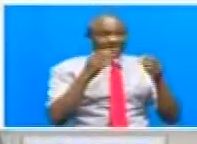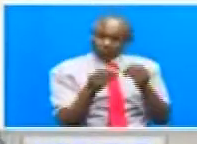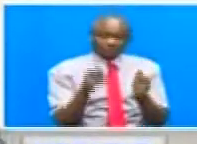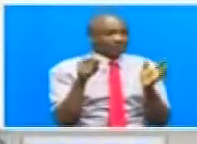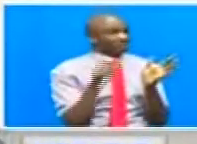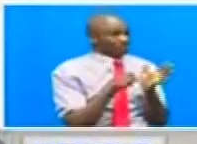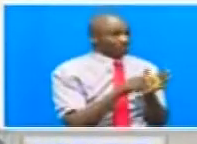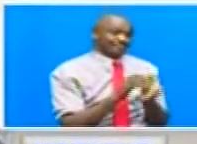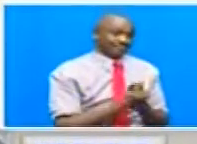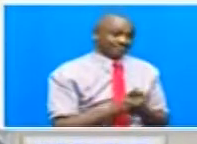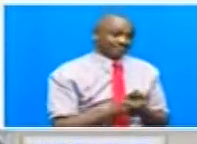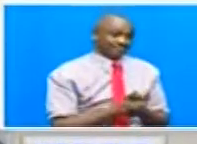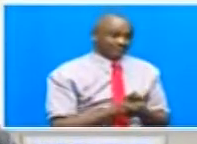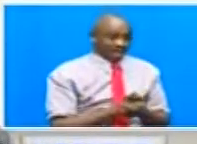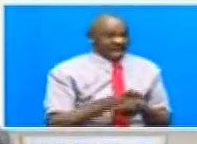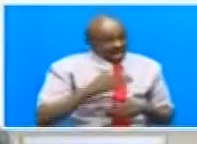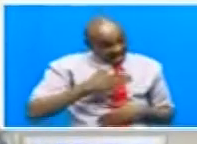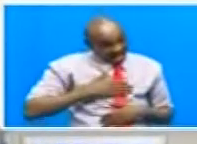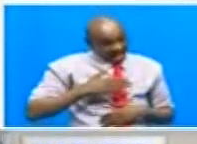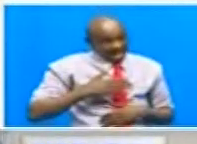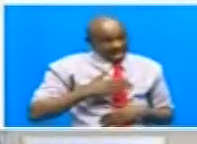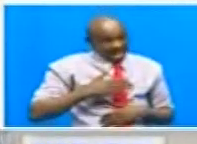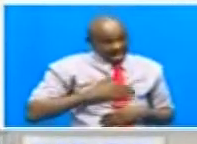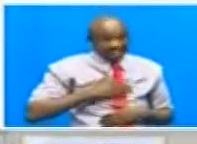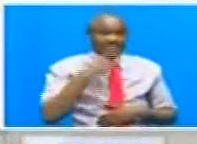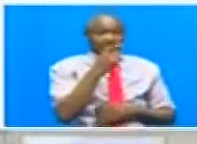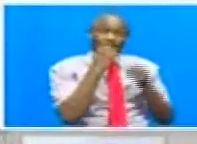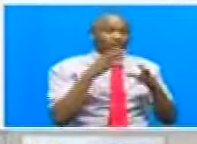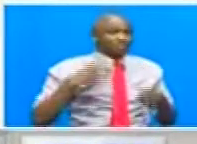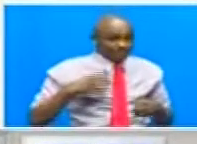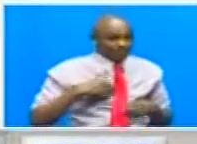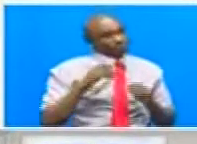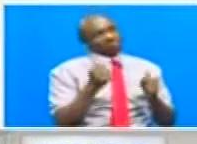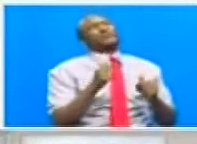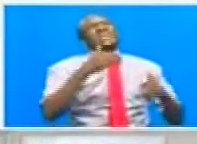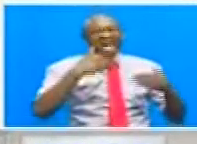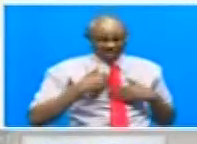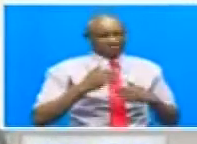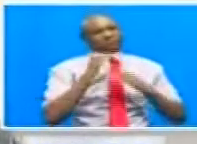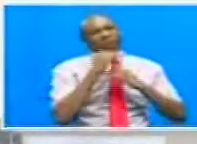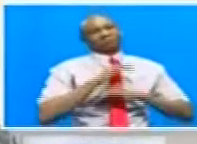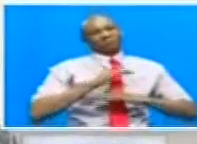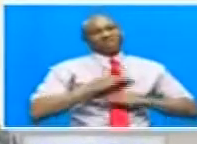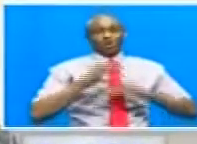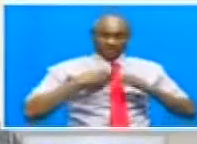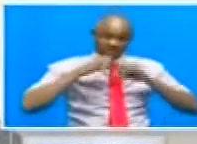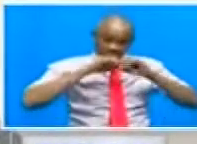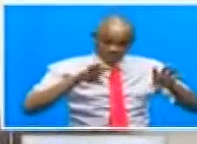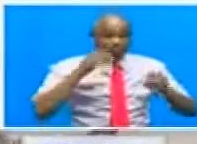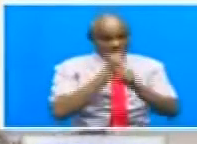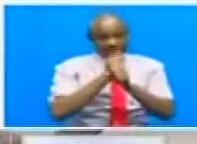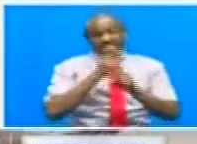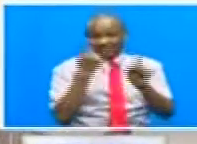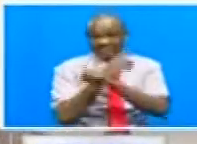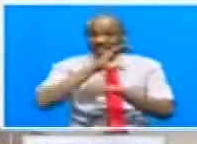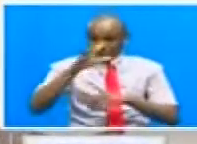this. Mm-hmm. Us not getting out to people, I think we have done substantially. We have devolved our operations all the way to